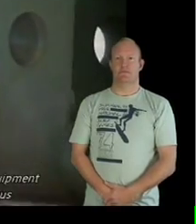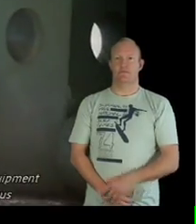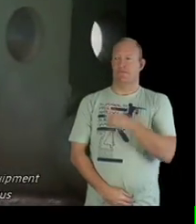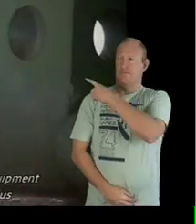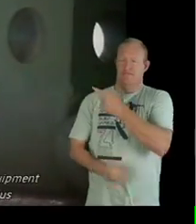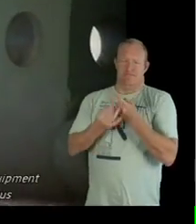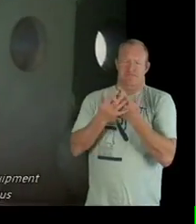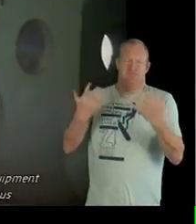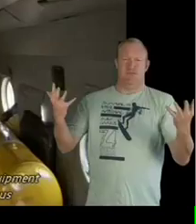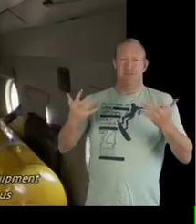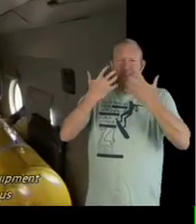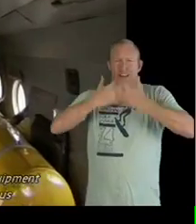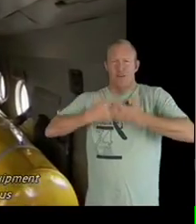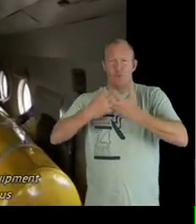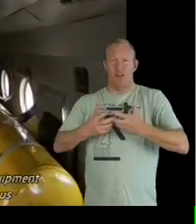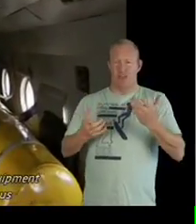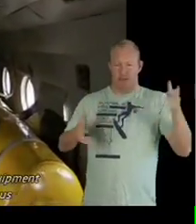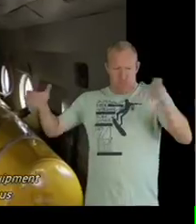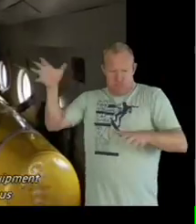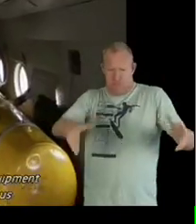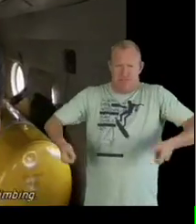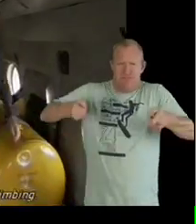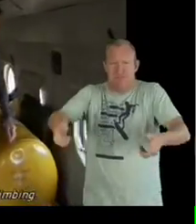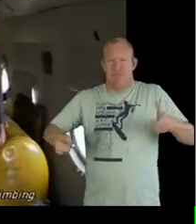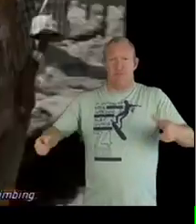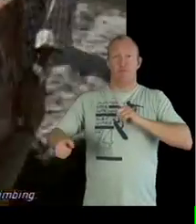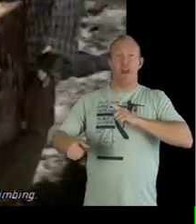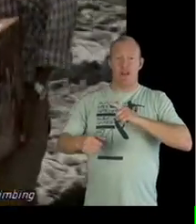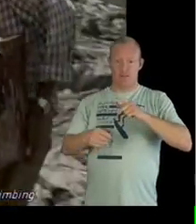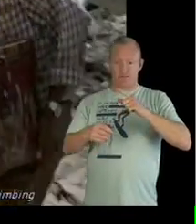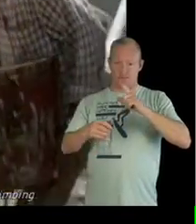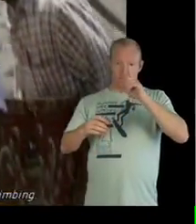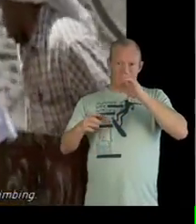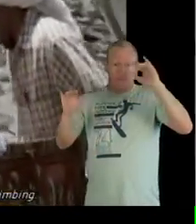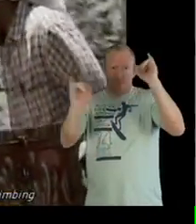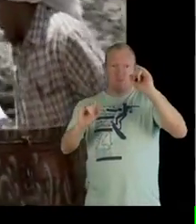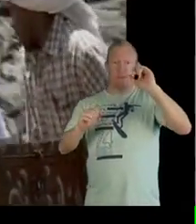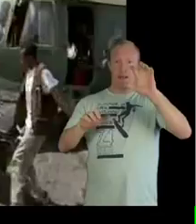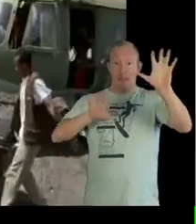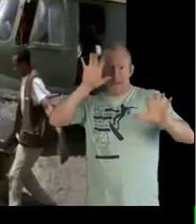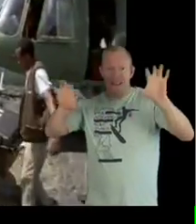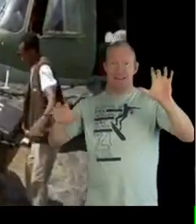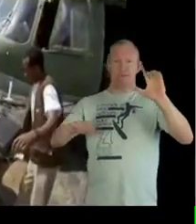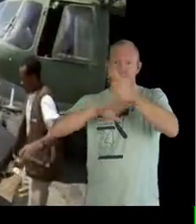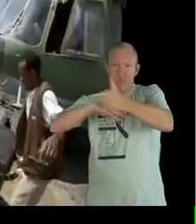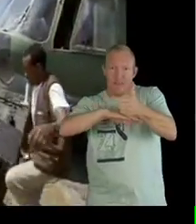We've got plenty of equipment because ahead of us there's some serious climbing.